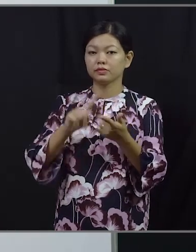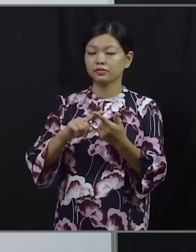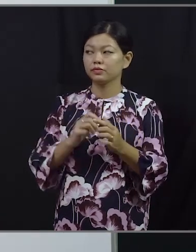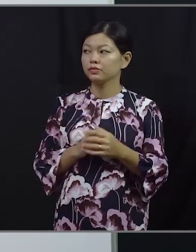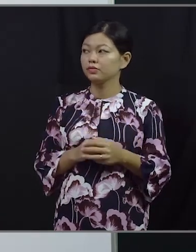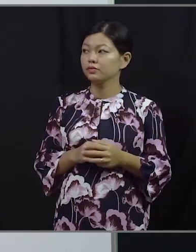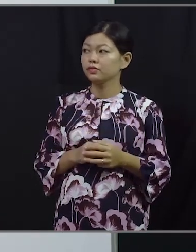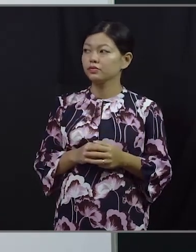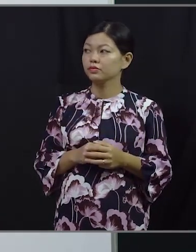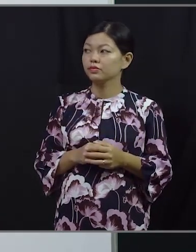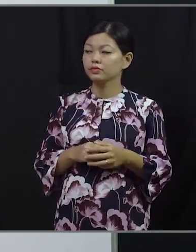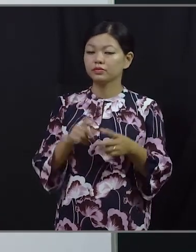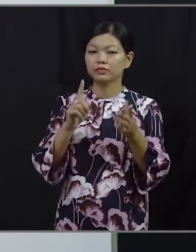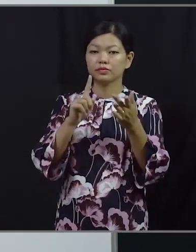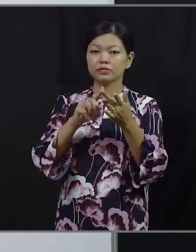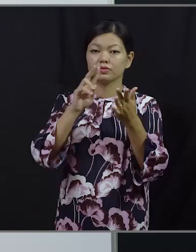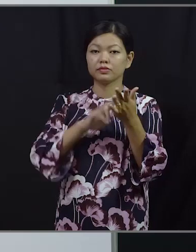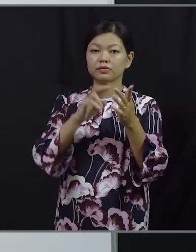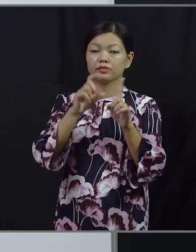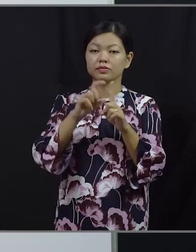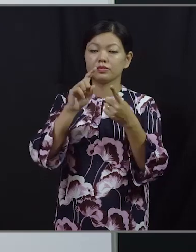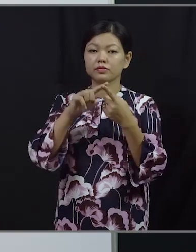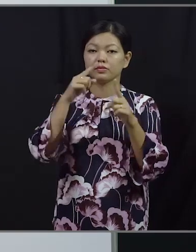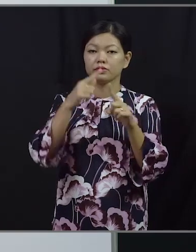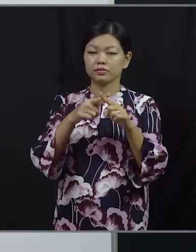of prism is